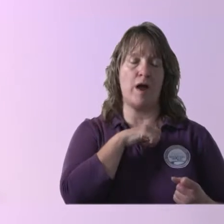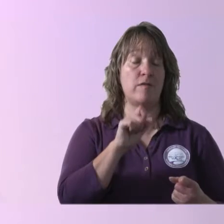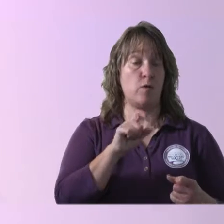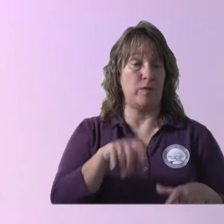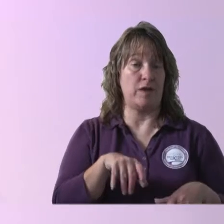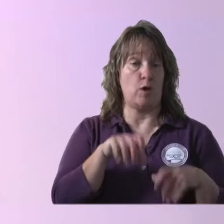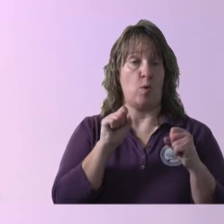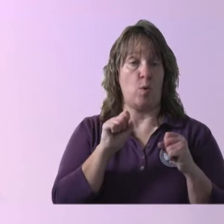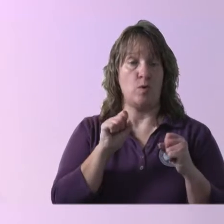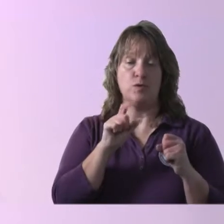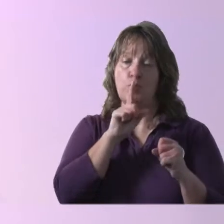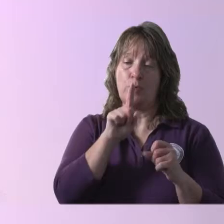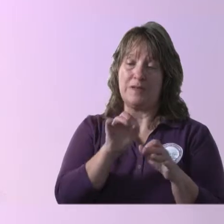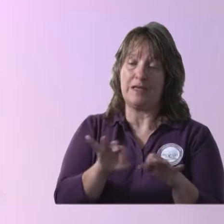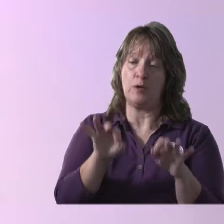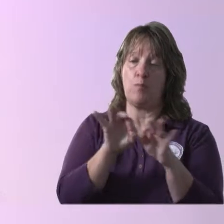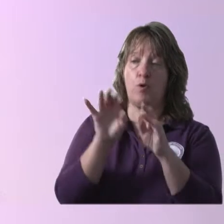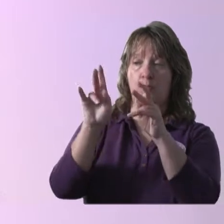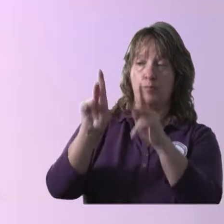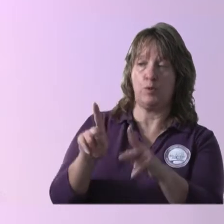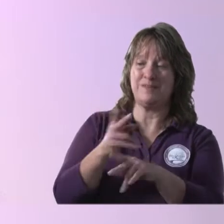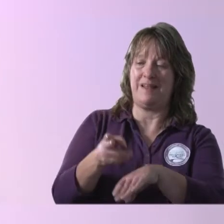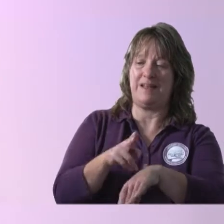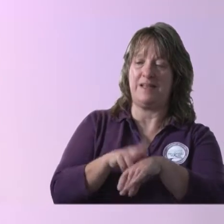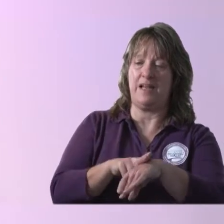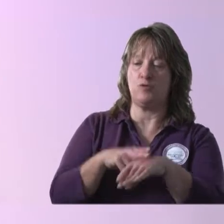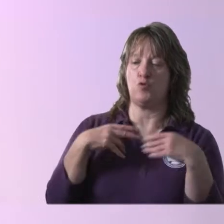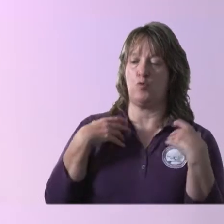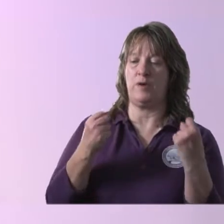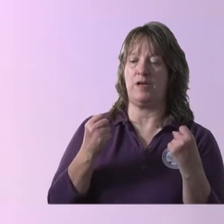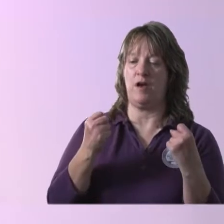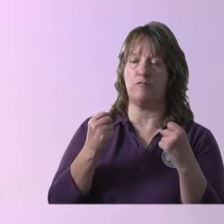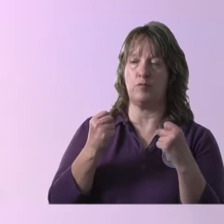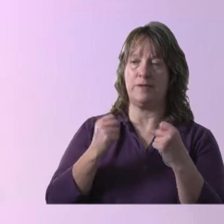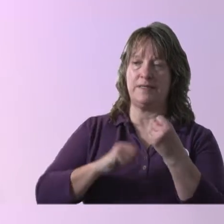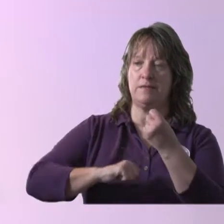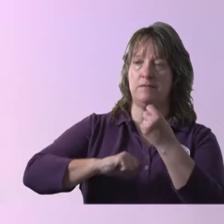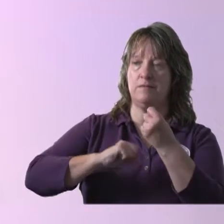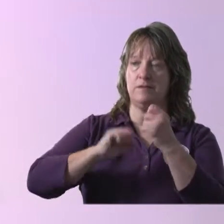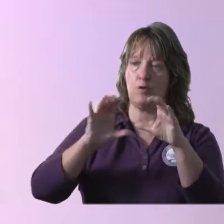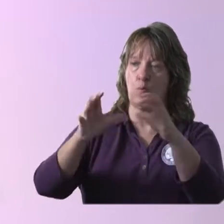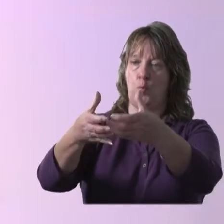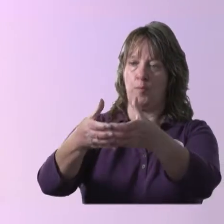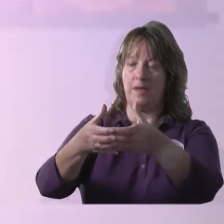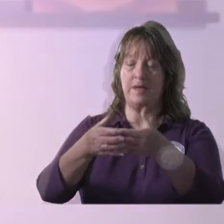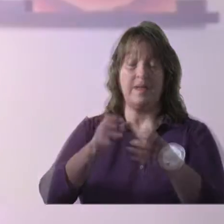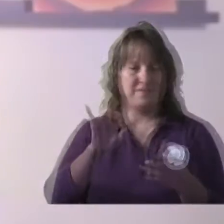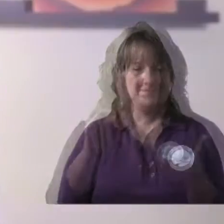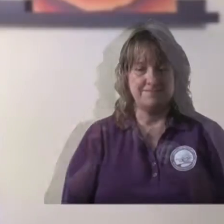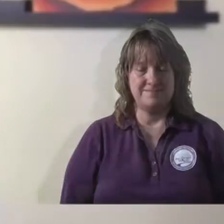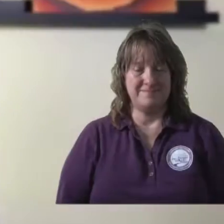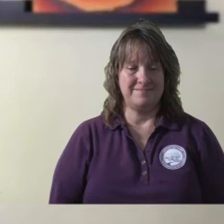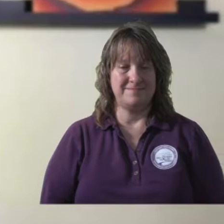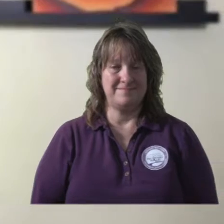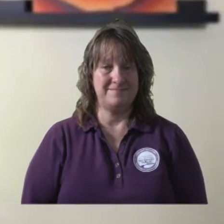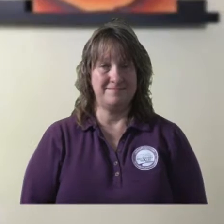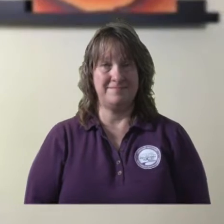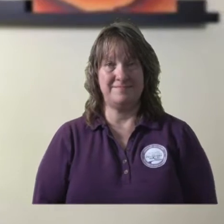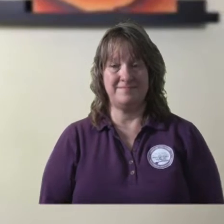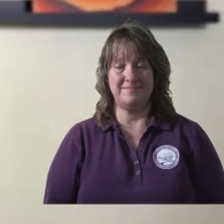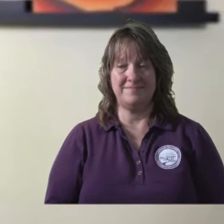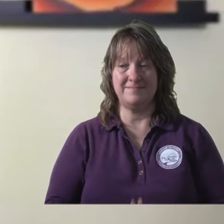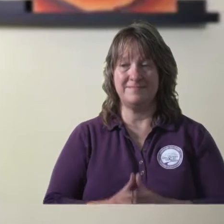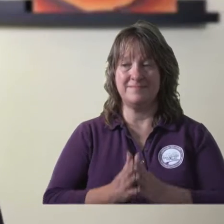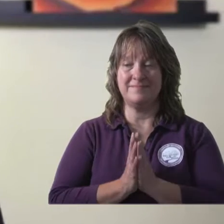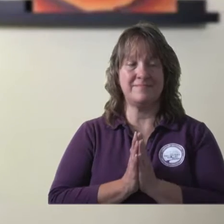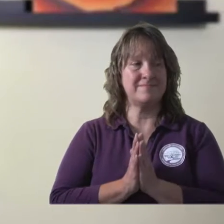host such an important person in the national recovery movement. Joseph, if you're ready, I will hand things over to you. May we